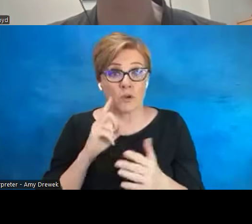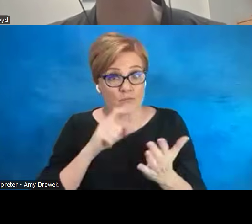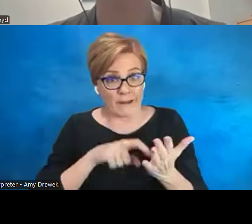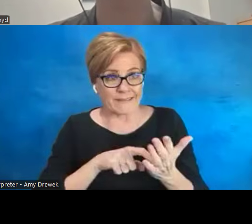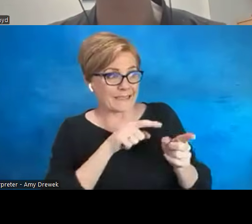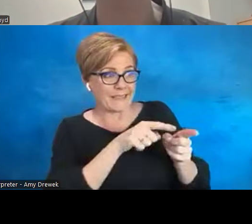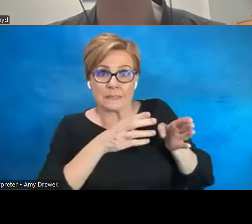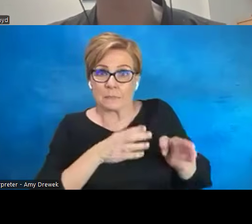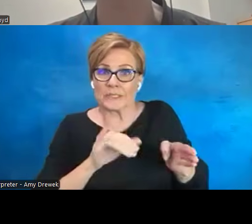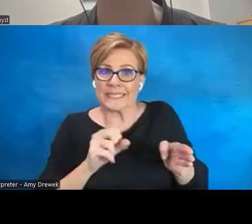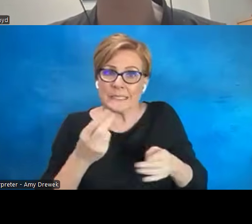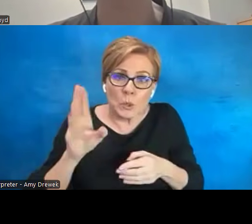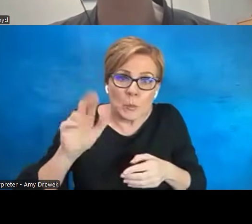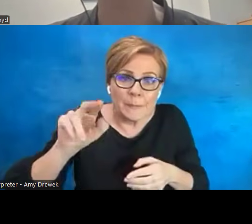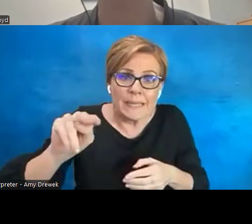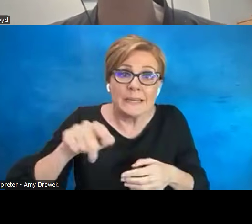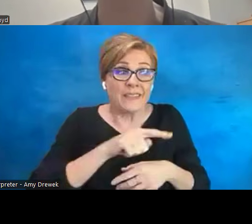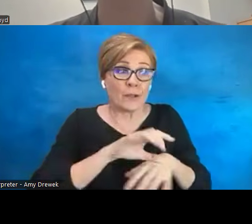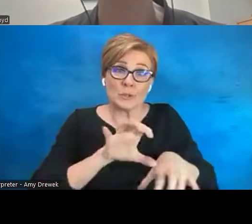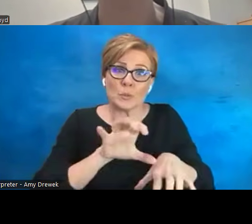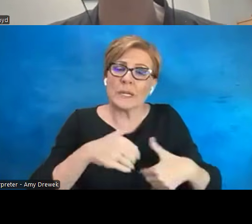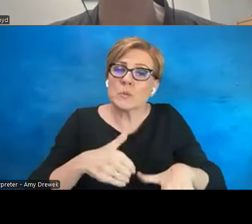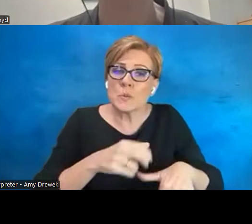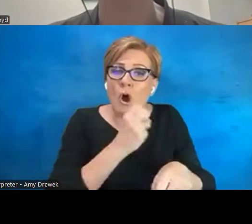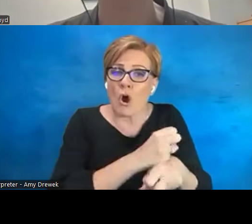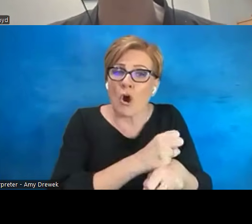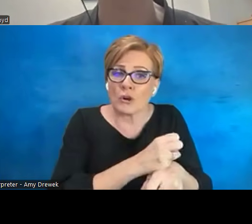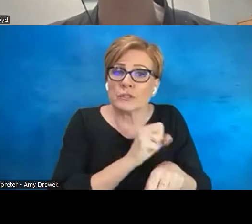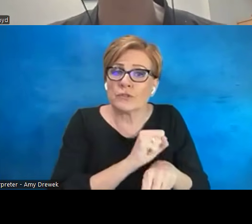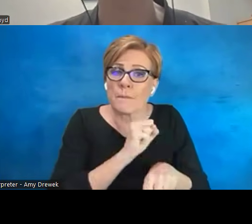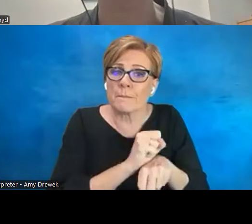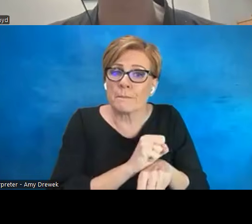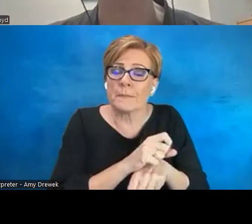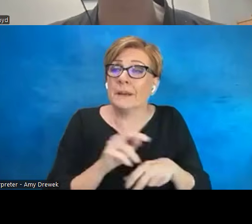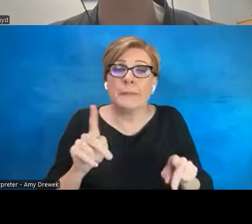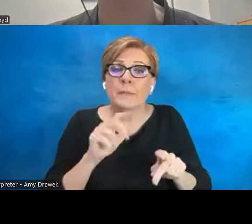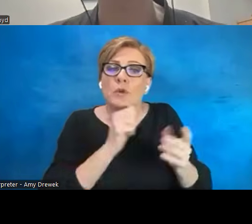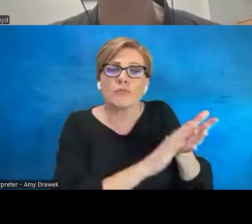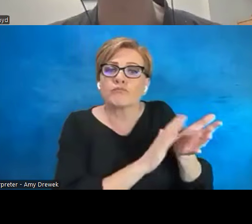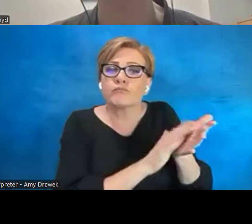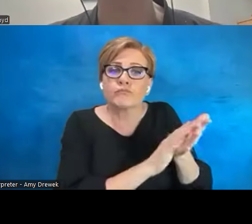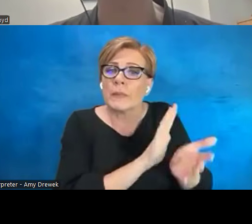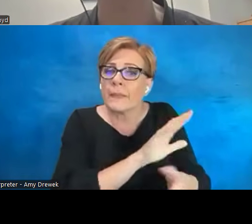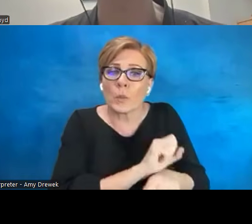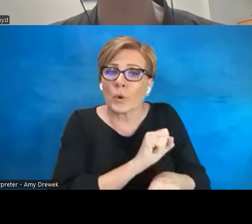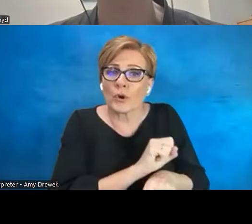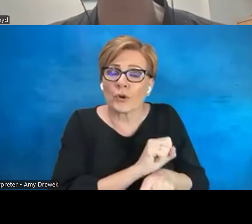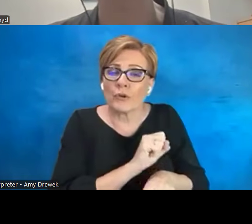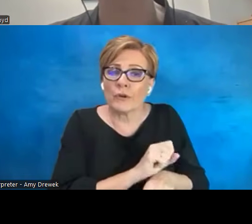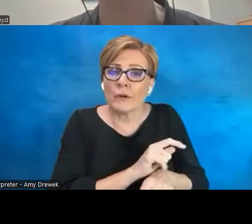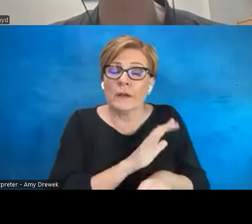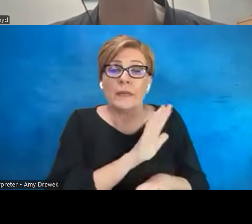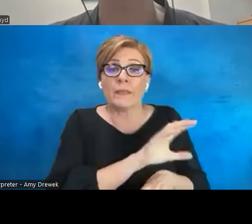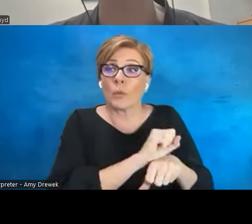doing a job that is quite hard. They're underappreciated. They're overworked, and of course, there are